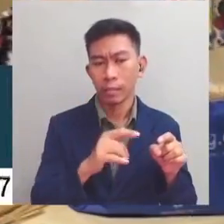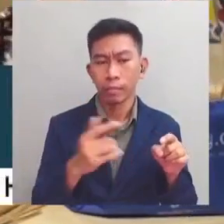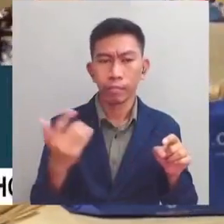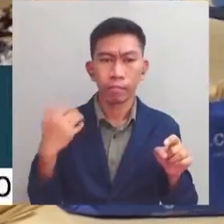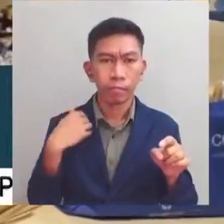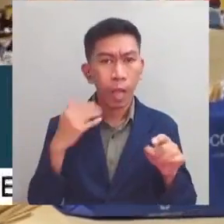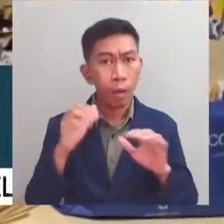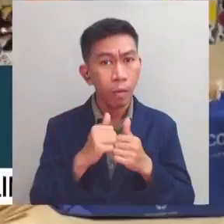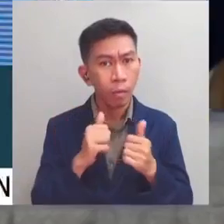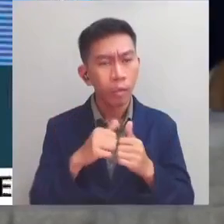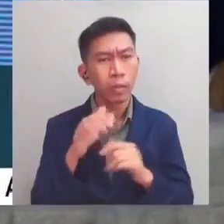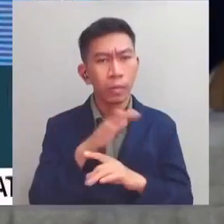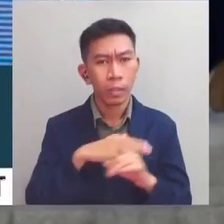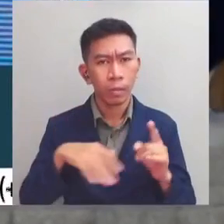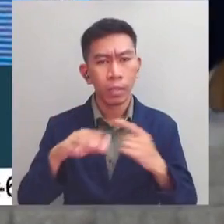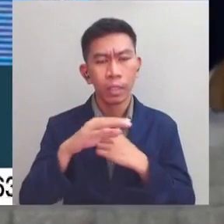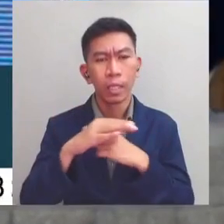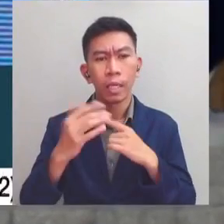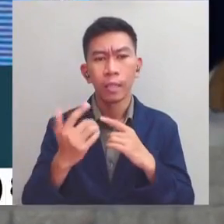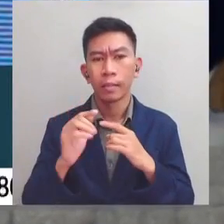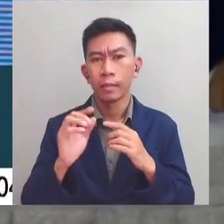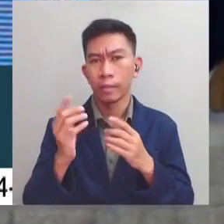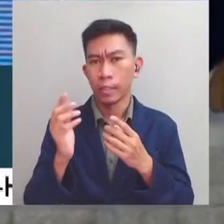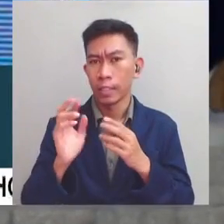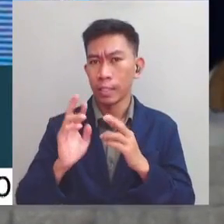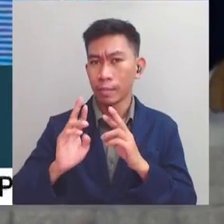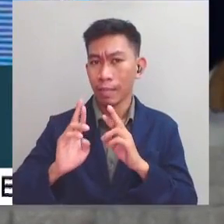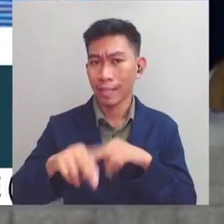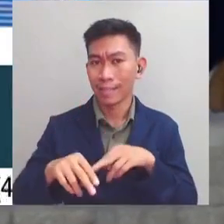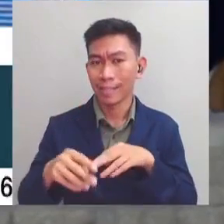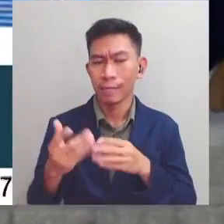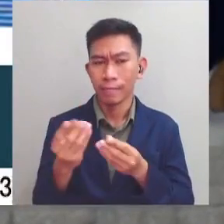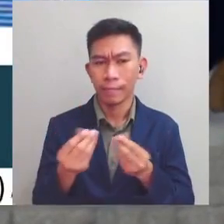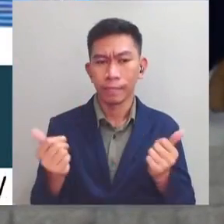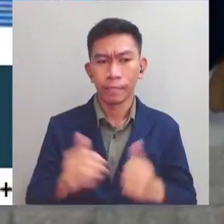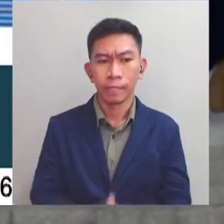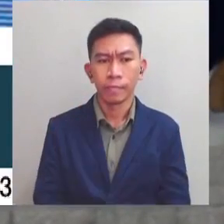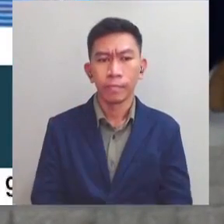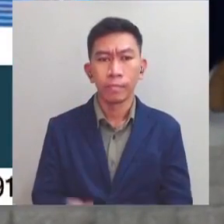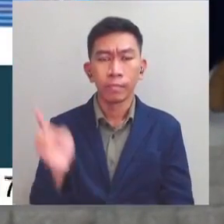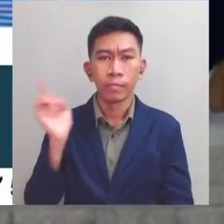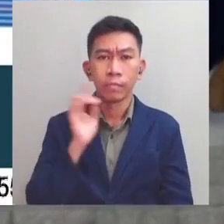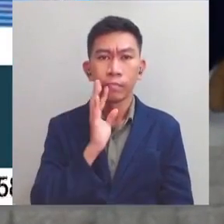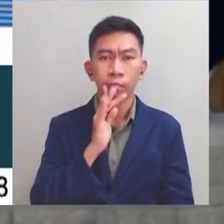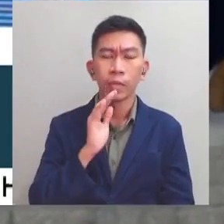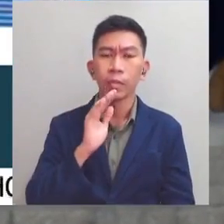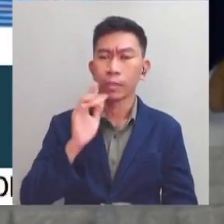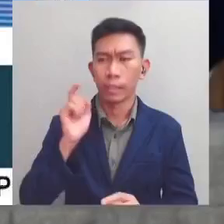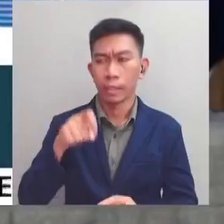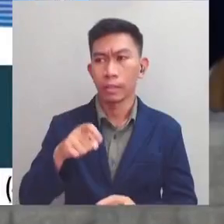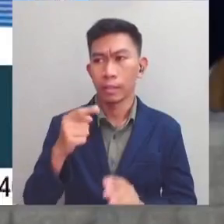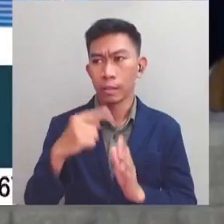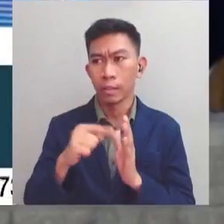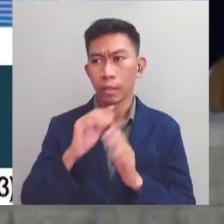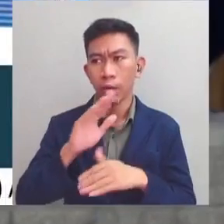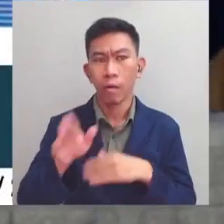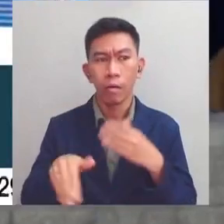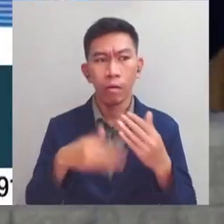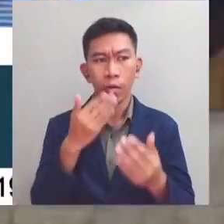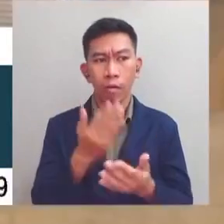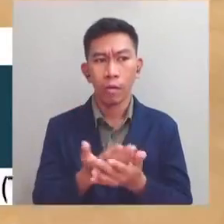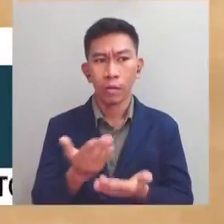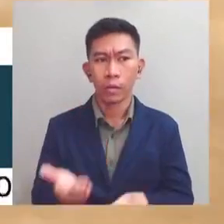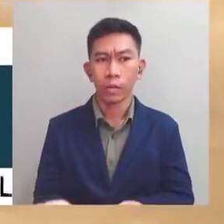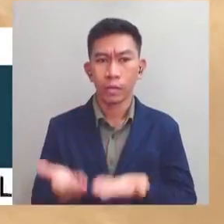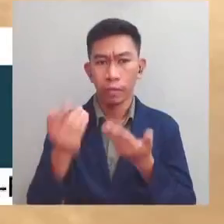environmental response. We wanted to make sure that all the suggestion for economic